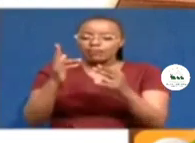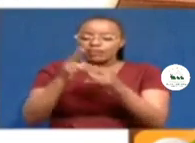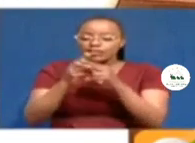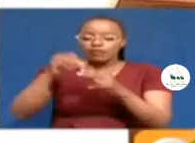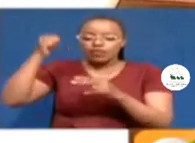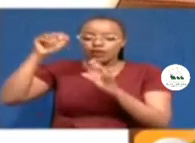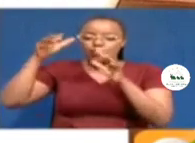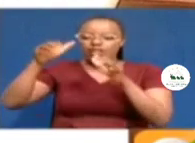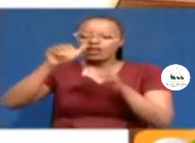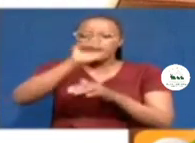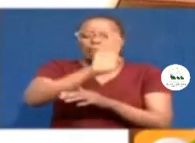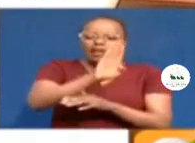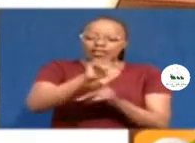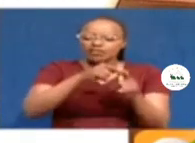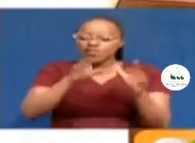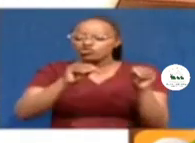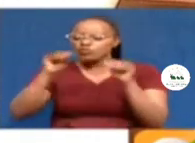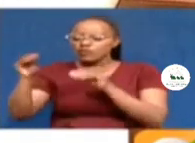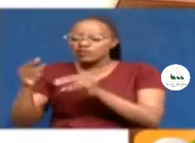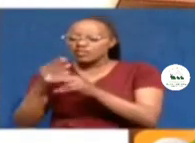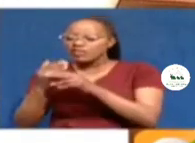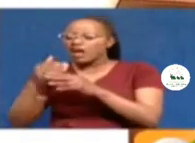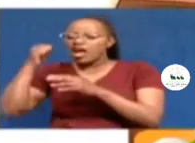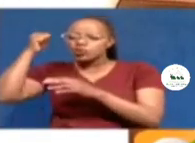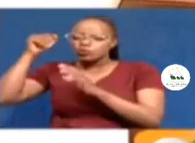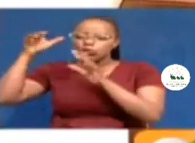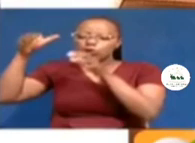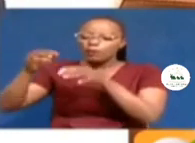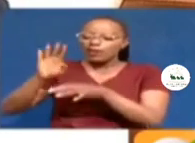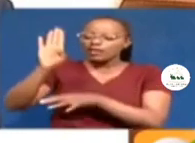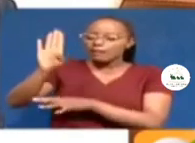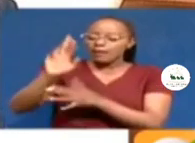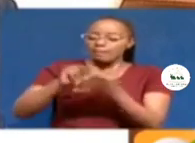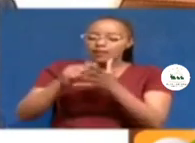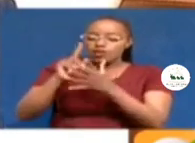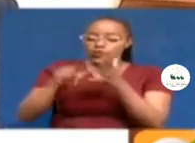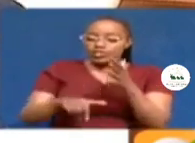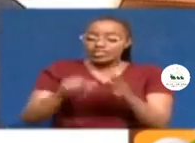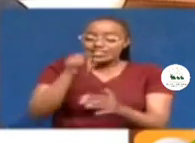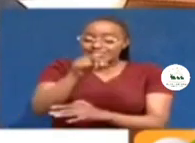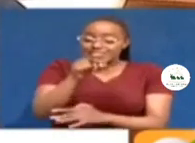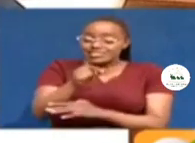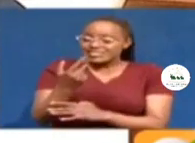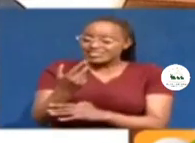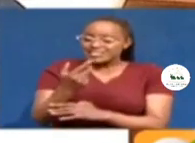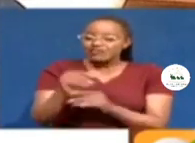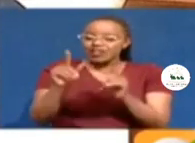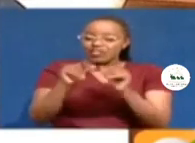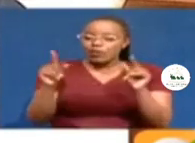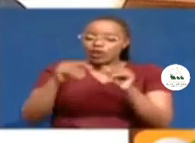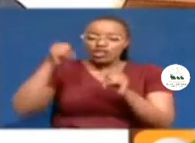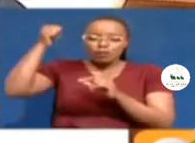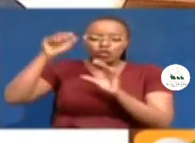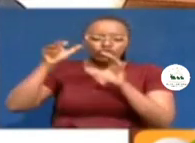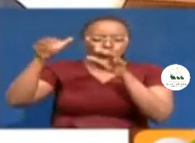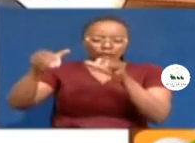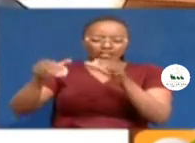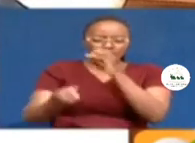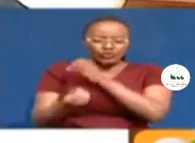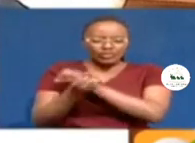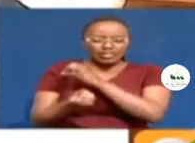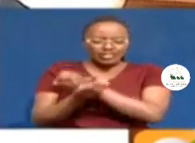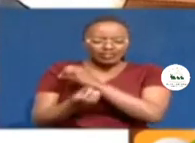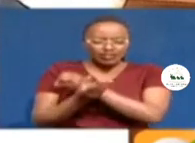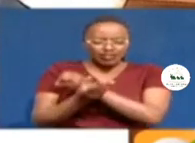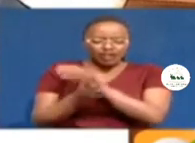the party B to a thing that is called the party C. So I think it is an insult to the English word political party to describe